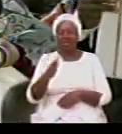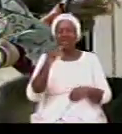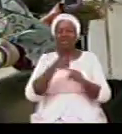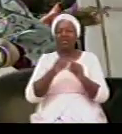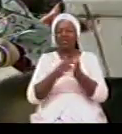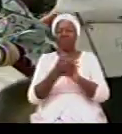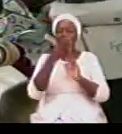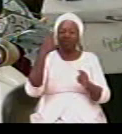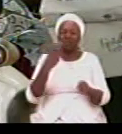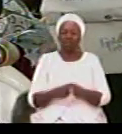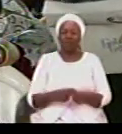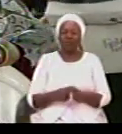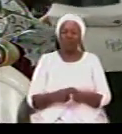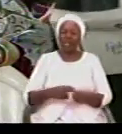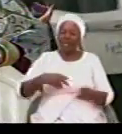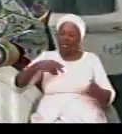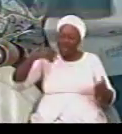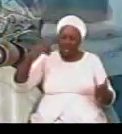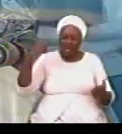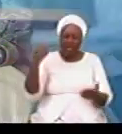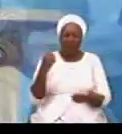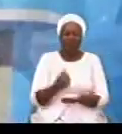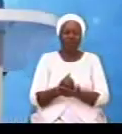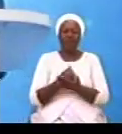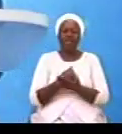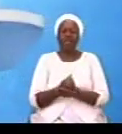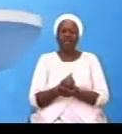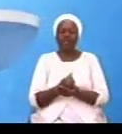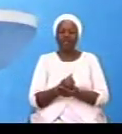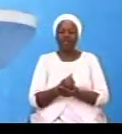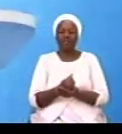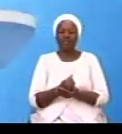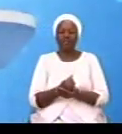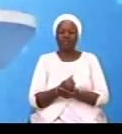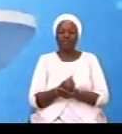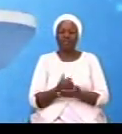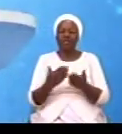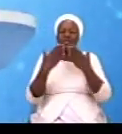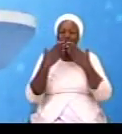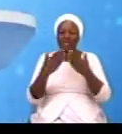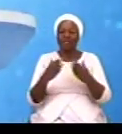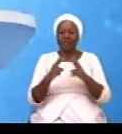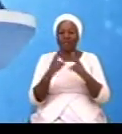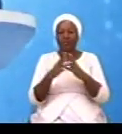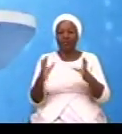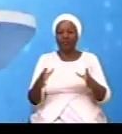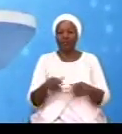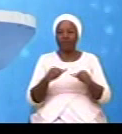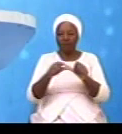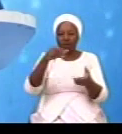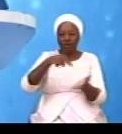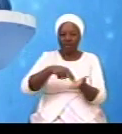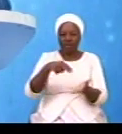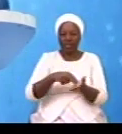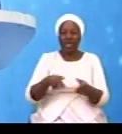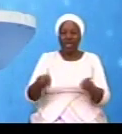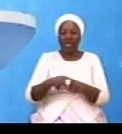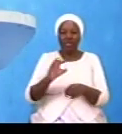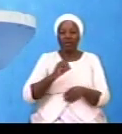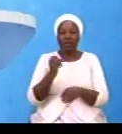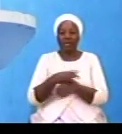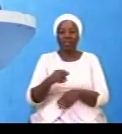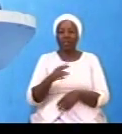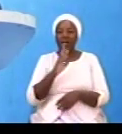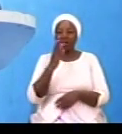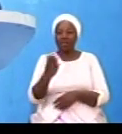Amen. Thank you very much. Keep on standing. Our counselors are there, and they will give you the